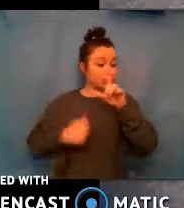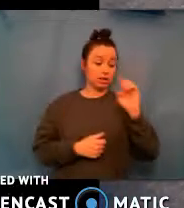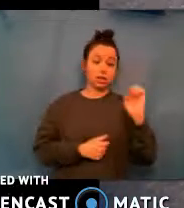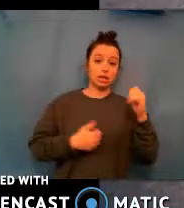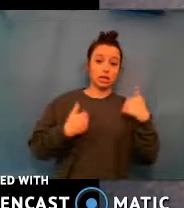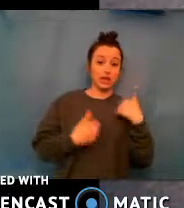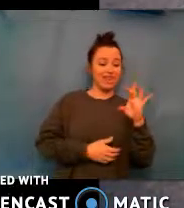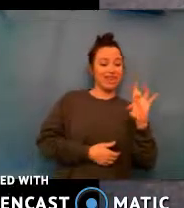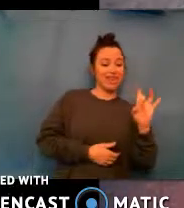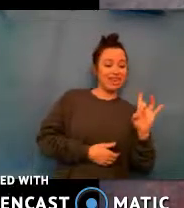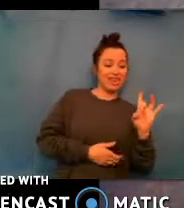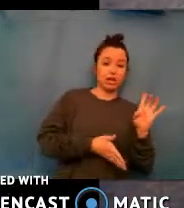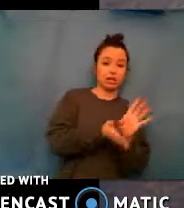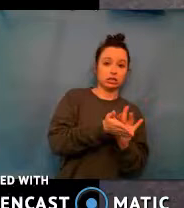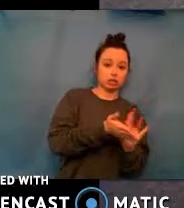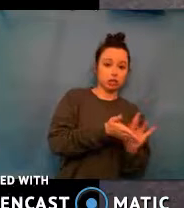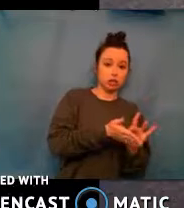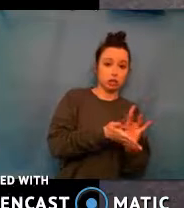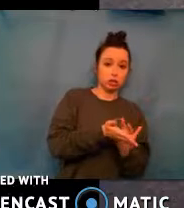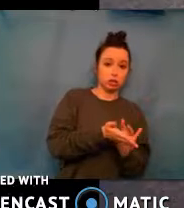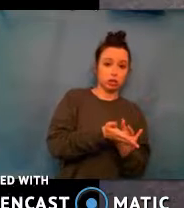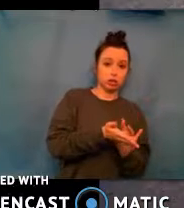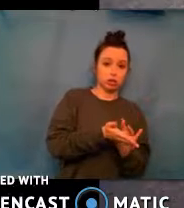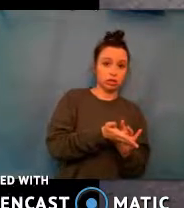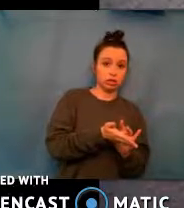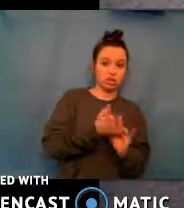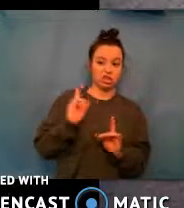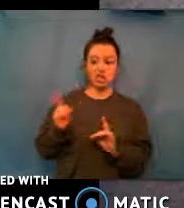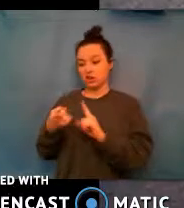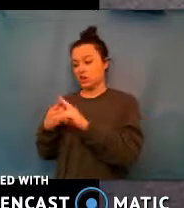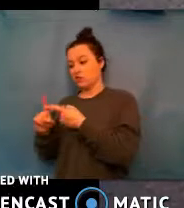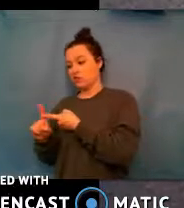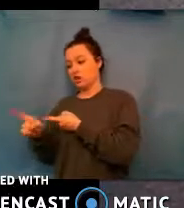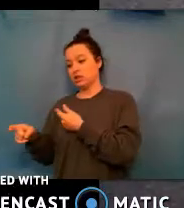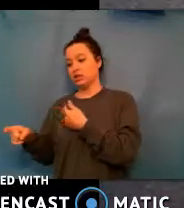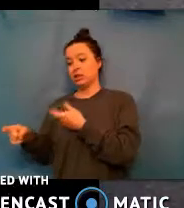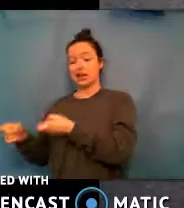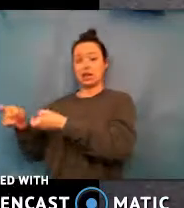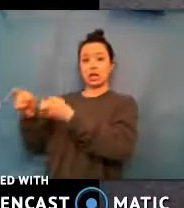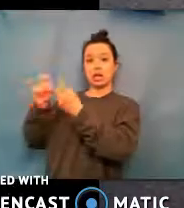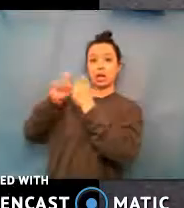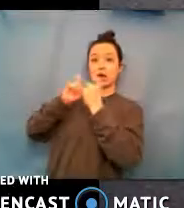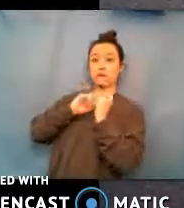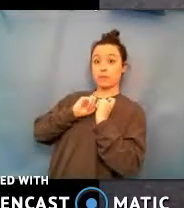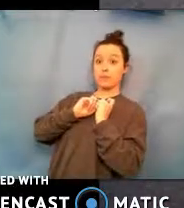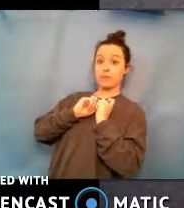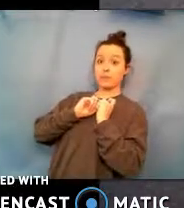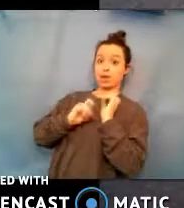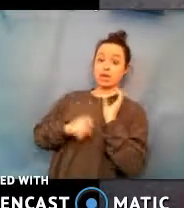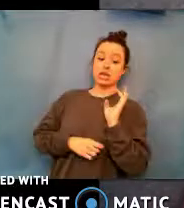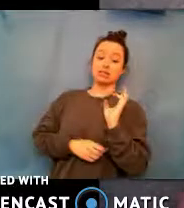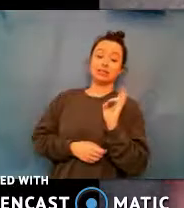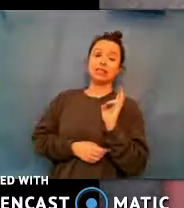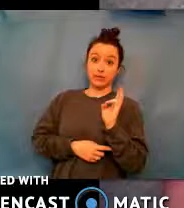had 8 stickers. His friend Sam gave him